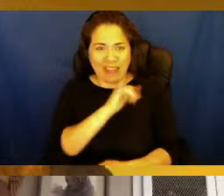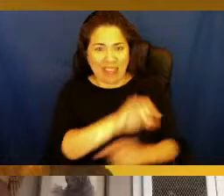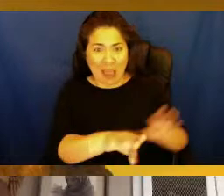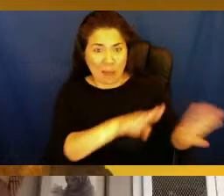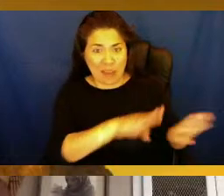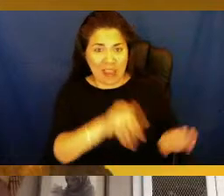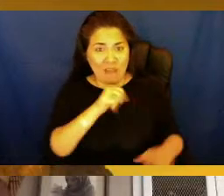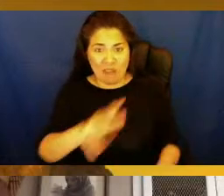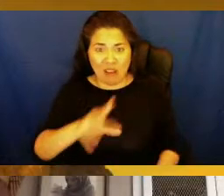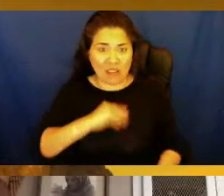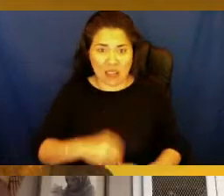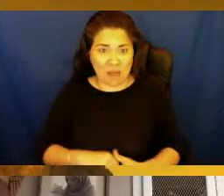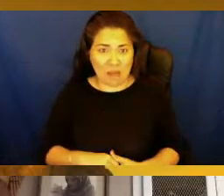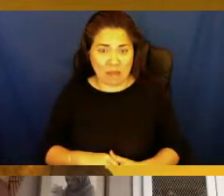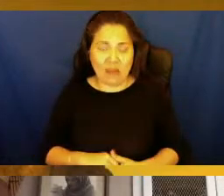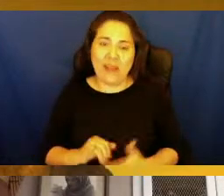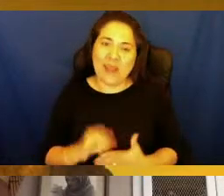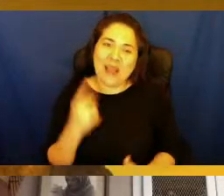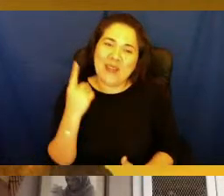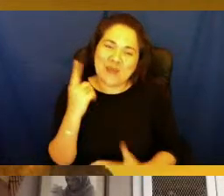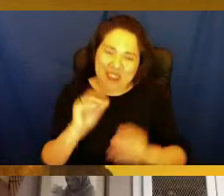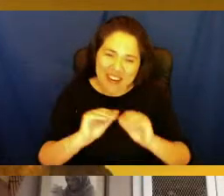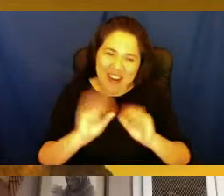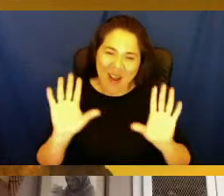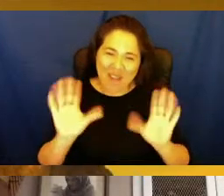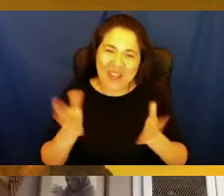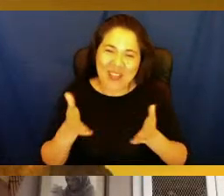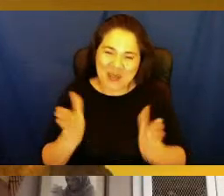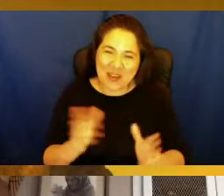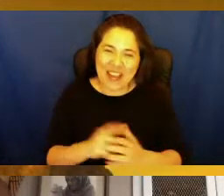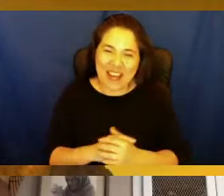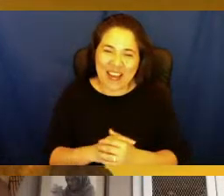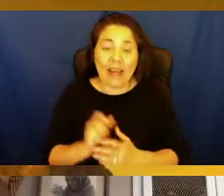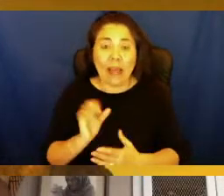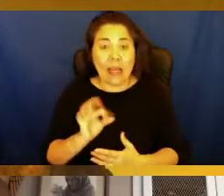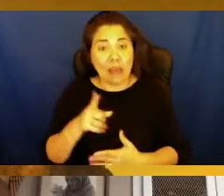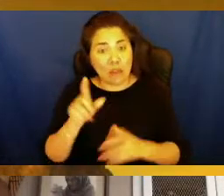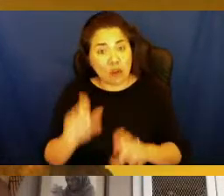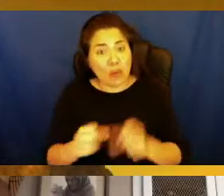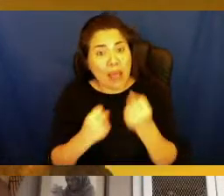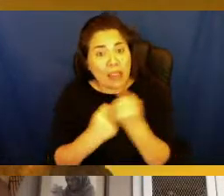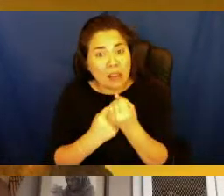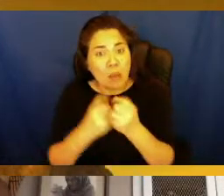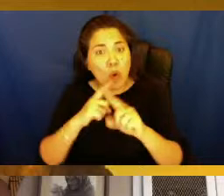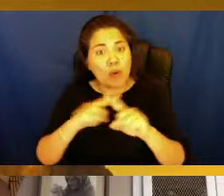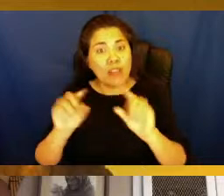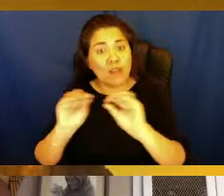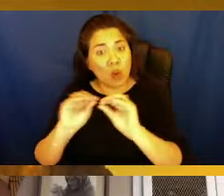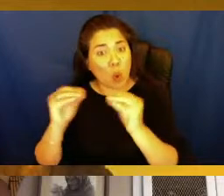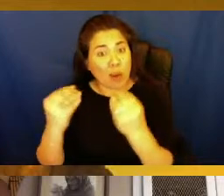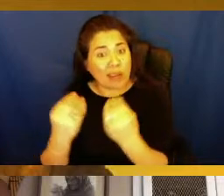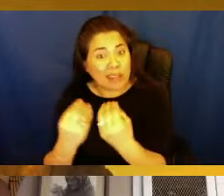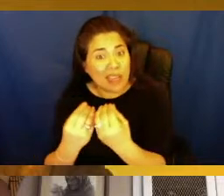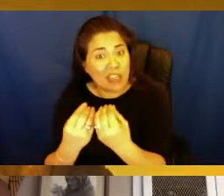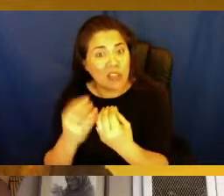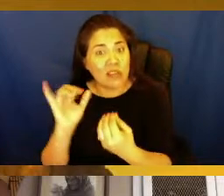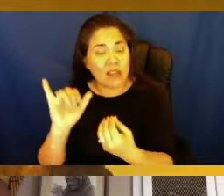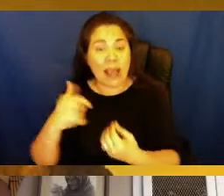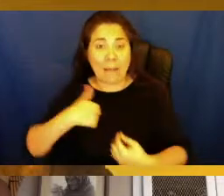way. Mm-hmm. That's one obvious way. If you can support different organizations, either